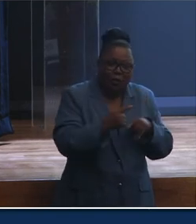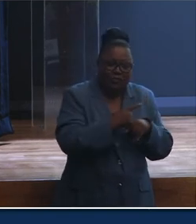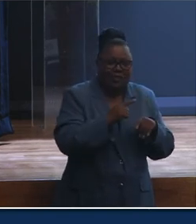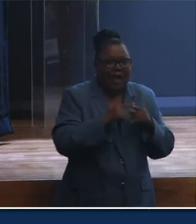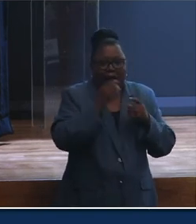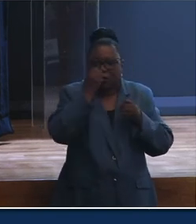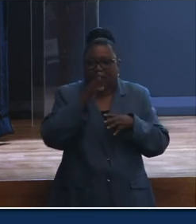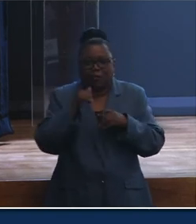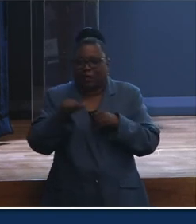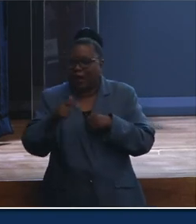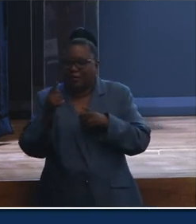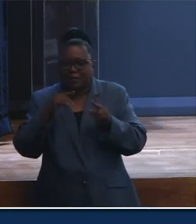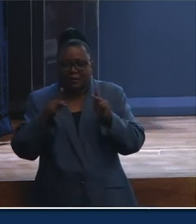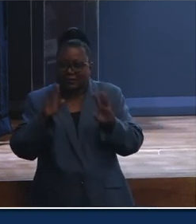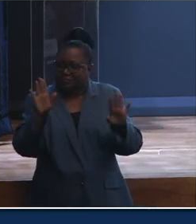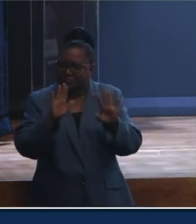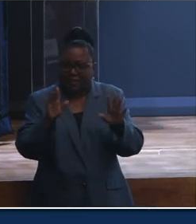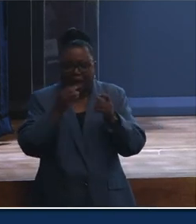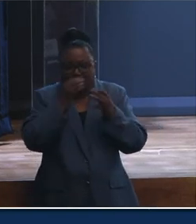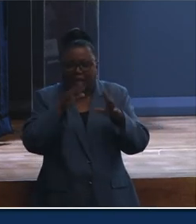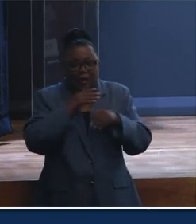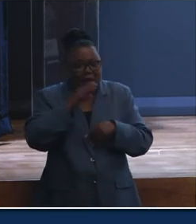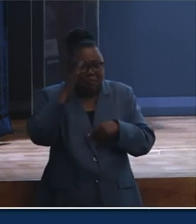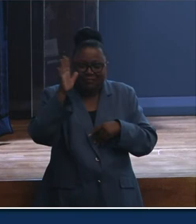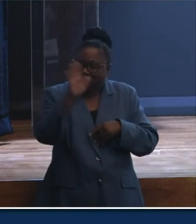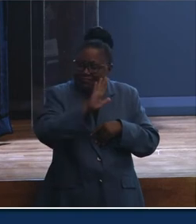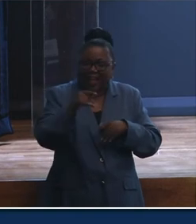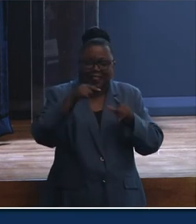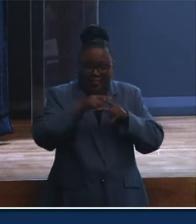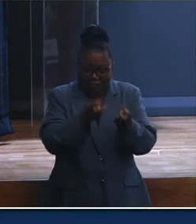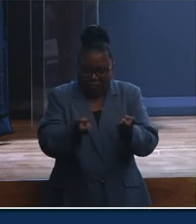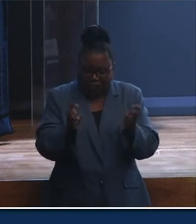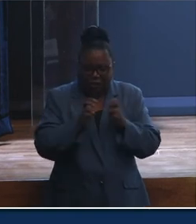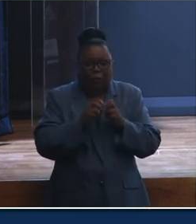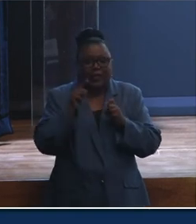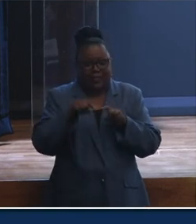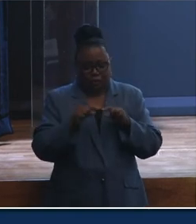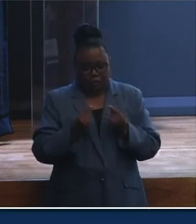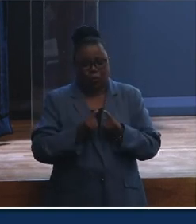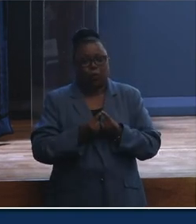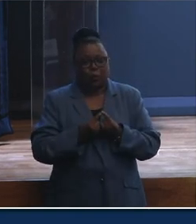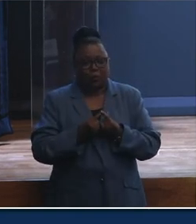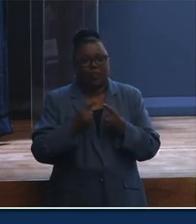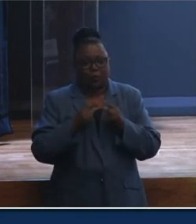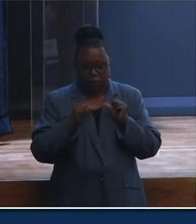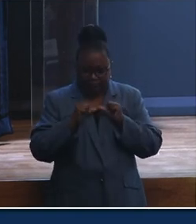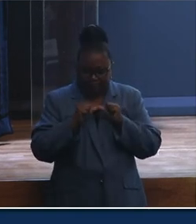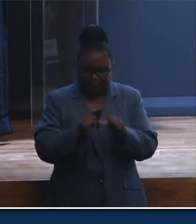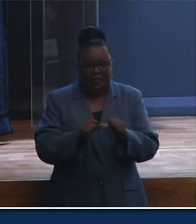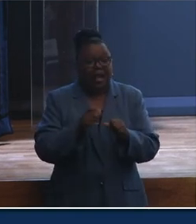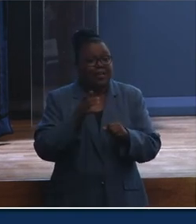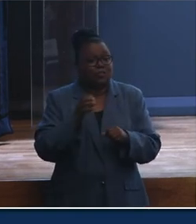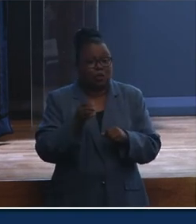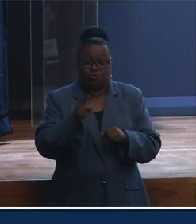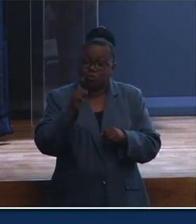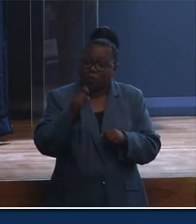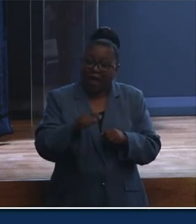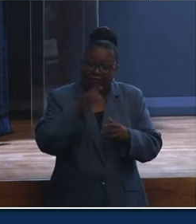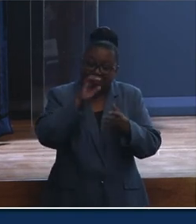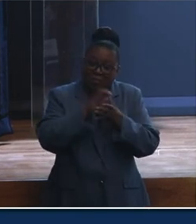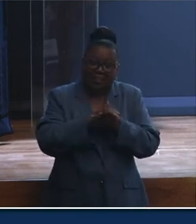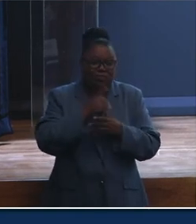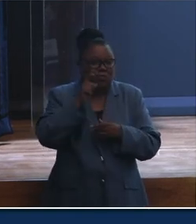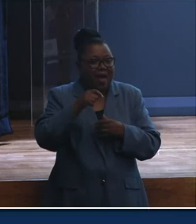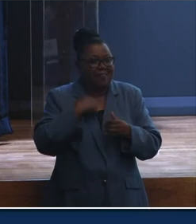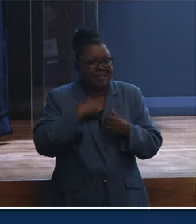I don't care what anybody else is saying. I don't care what your parents are saying. This is the group that we're going to go with. And so you have to believe, because